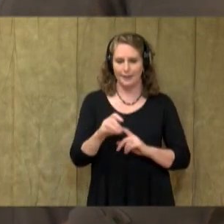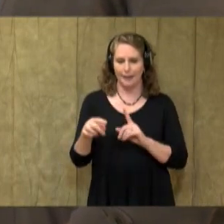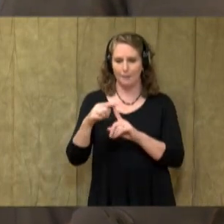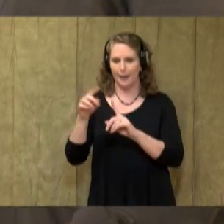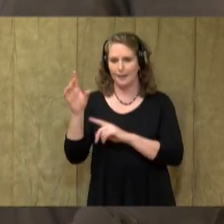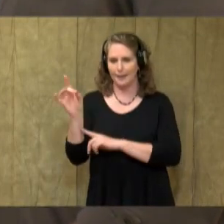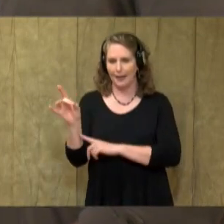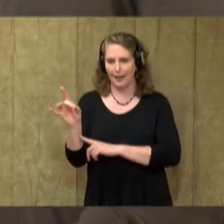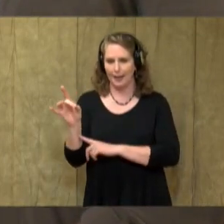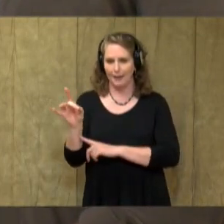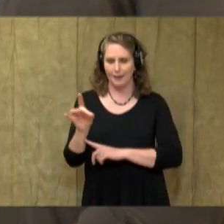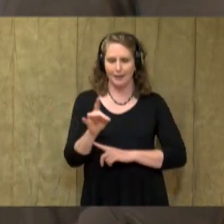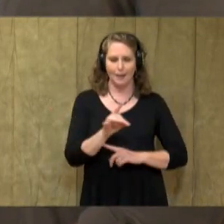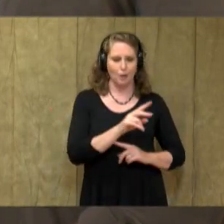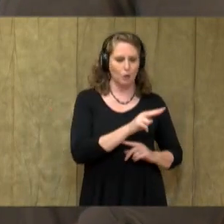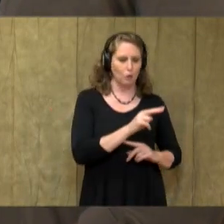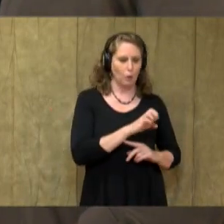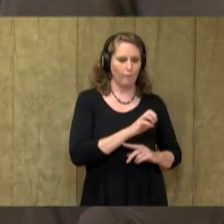8,